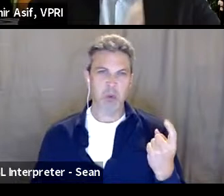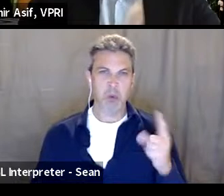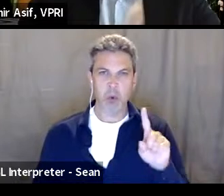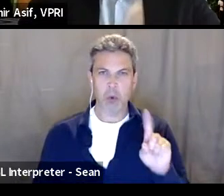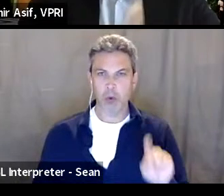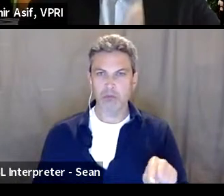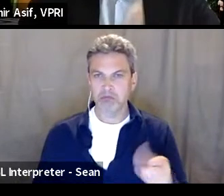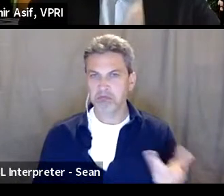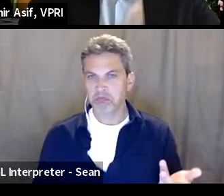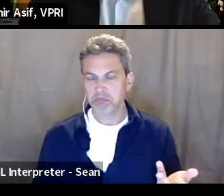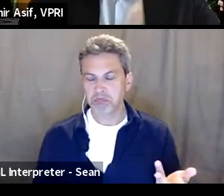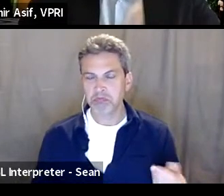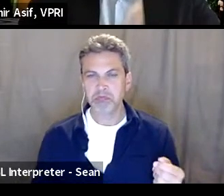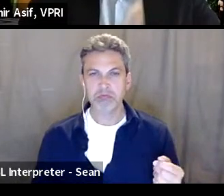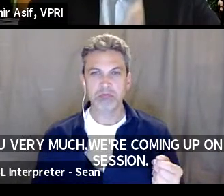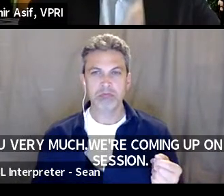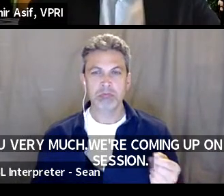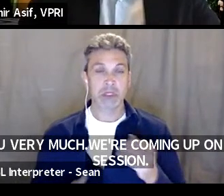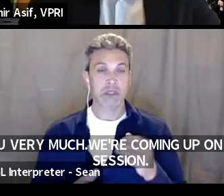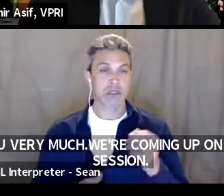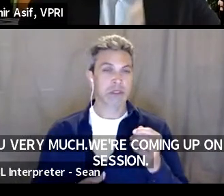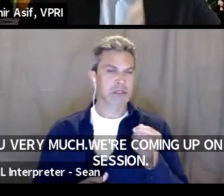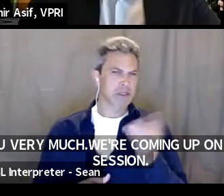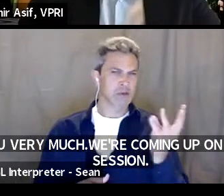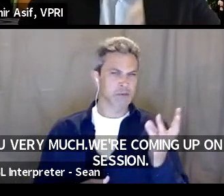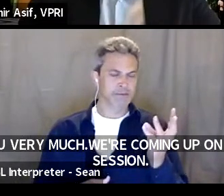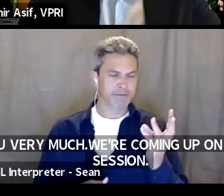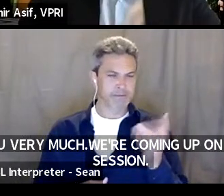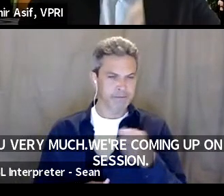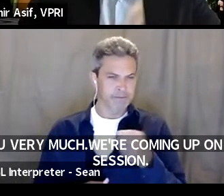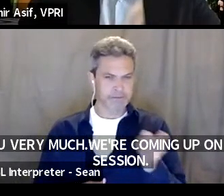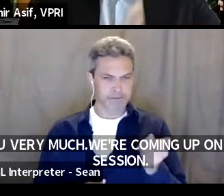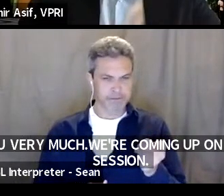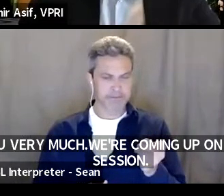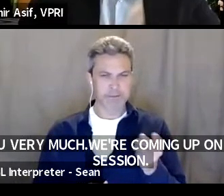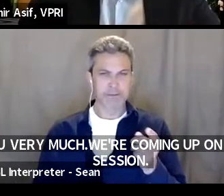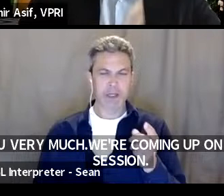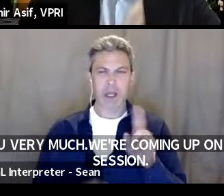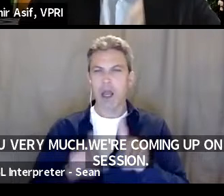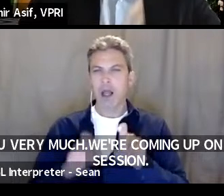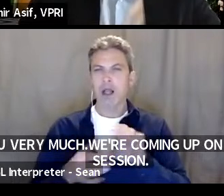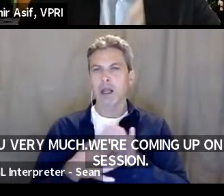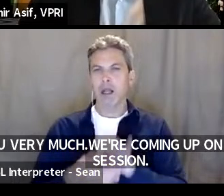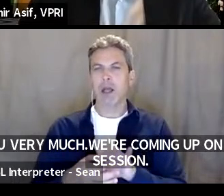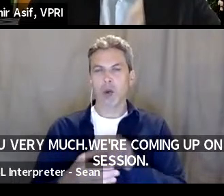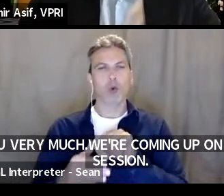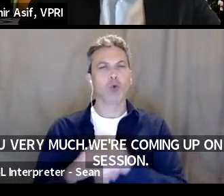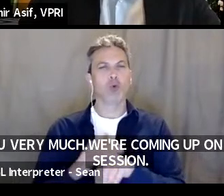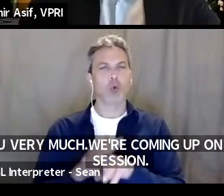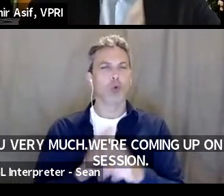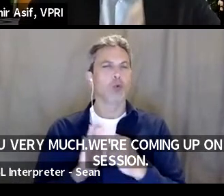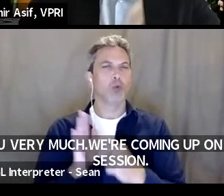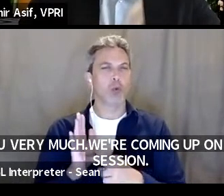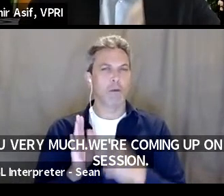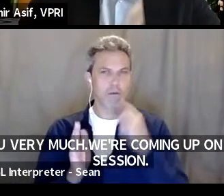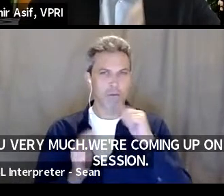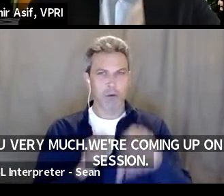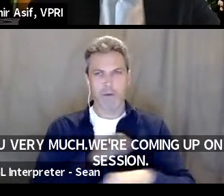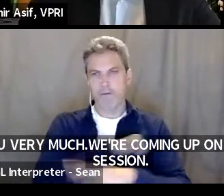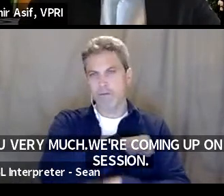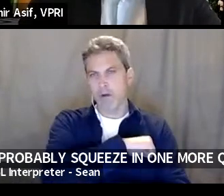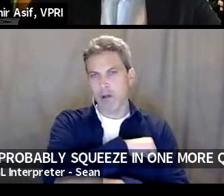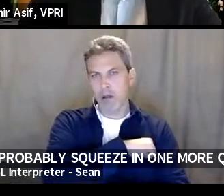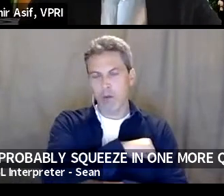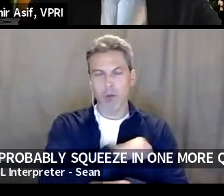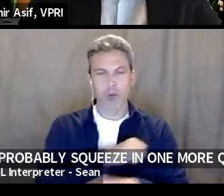question. And a few people have asked about enrollment coming up in fall and how